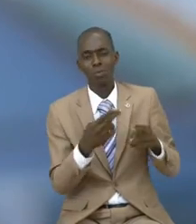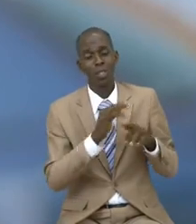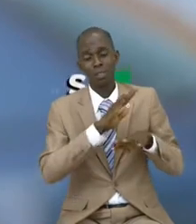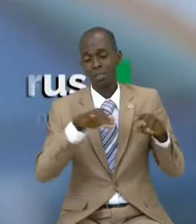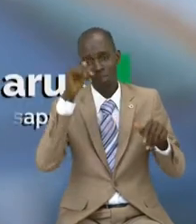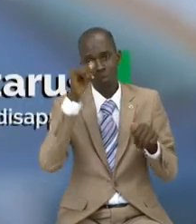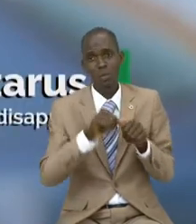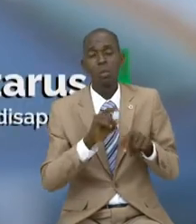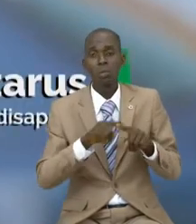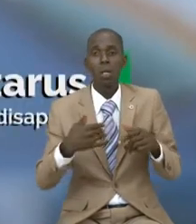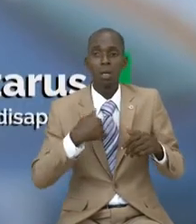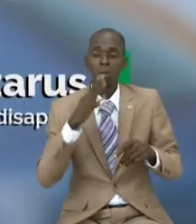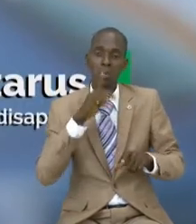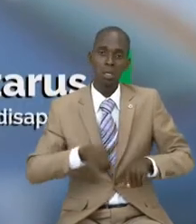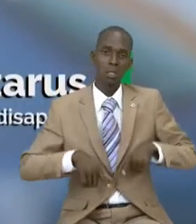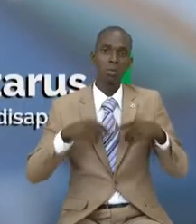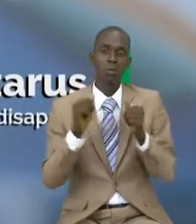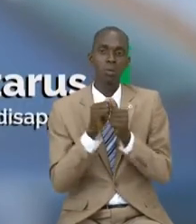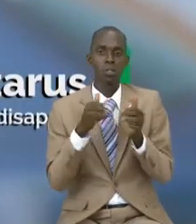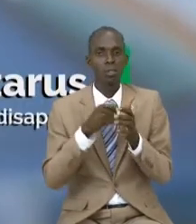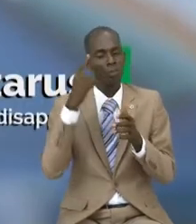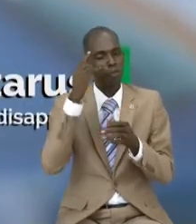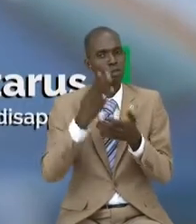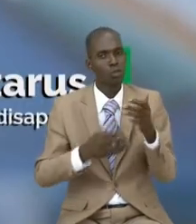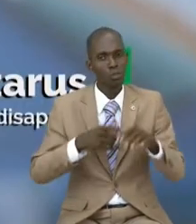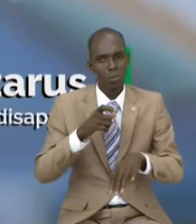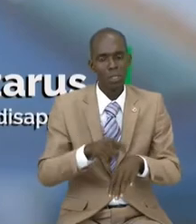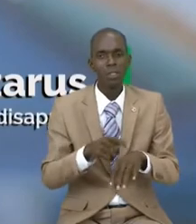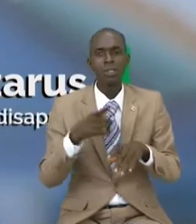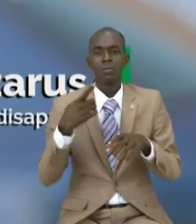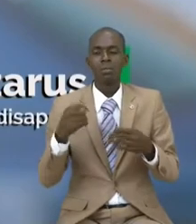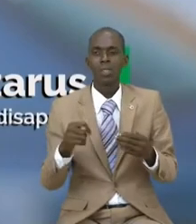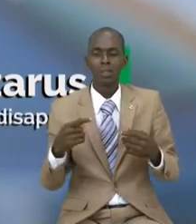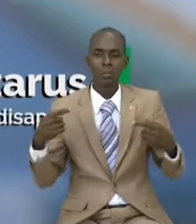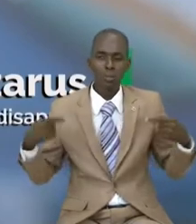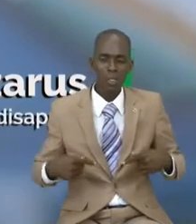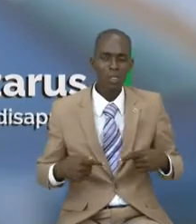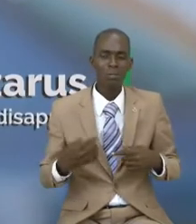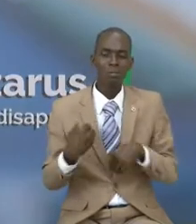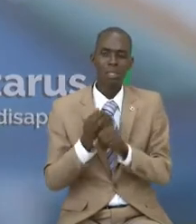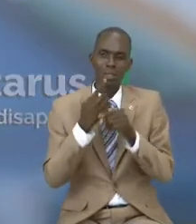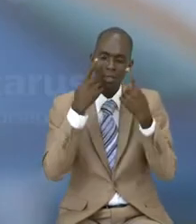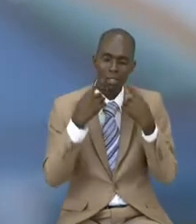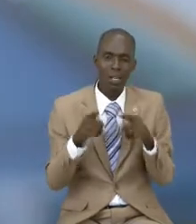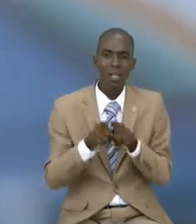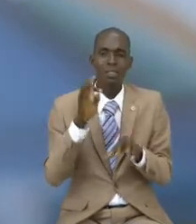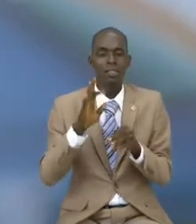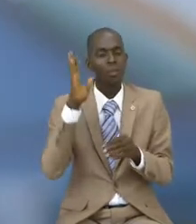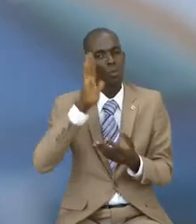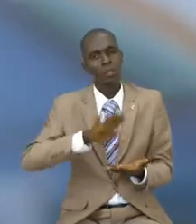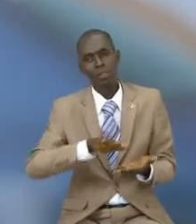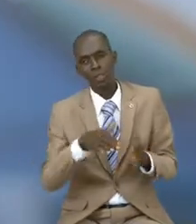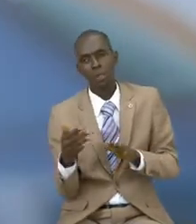it for some time. The pains, I had to cry, and sometimes it feels like I'm going to pass out. But I just